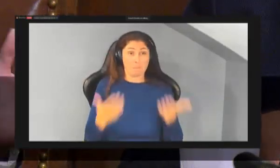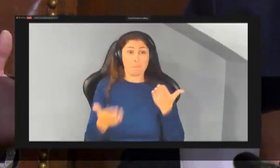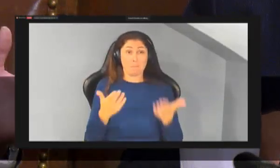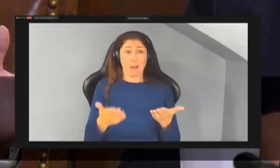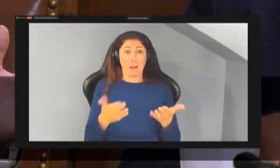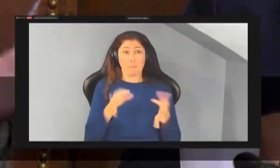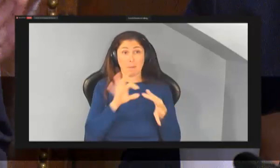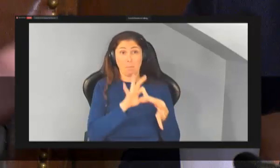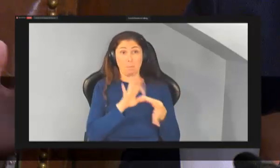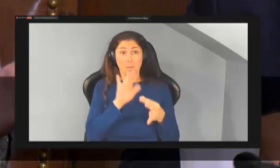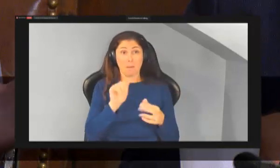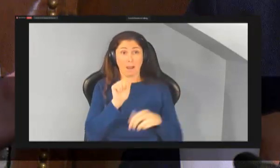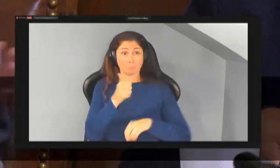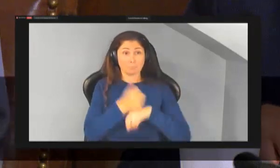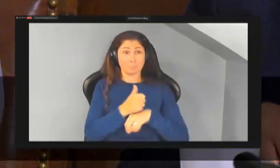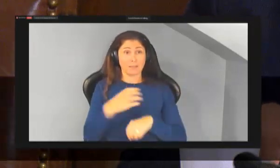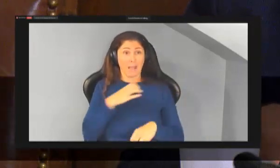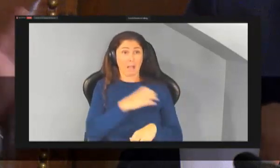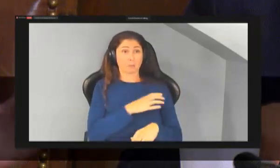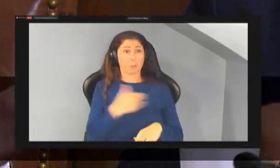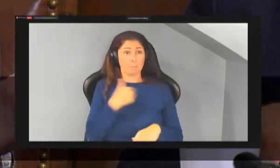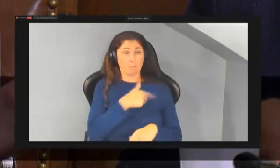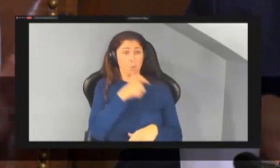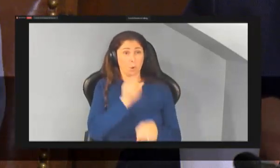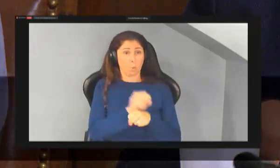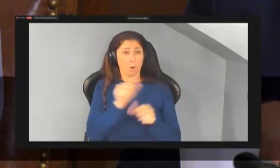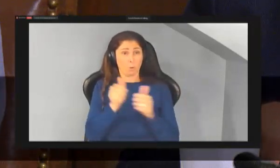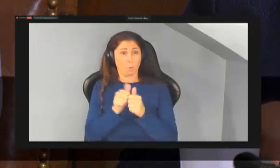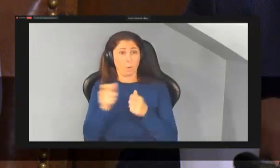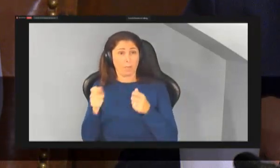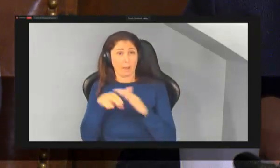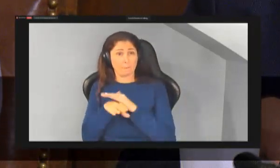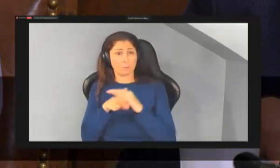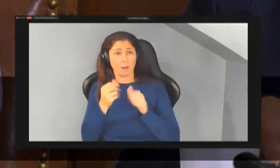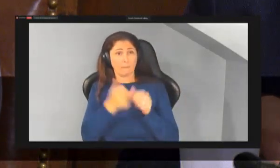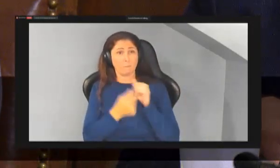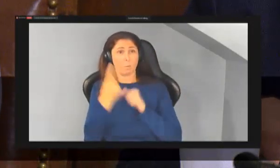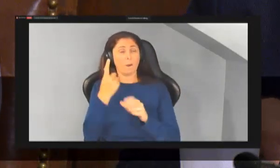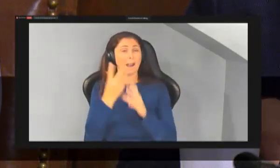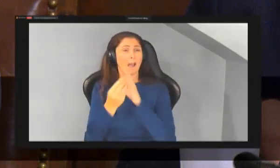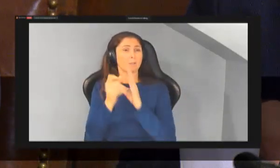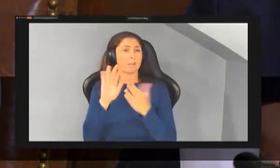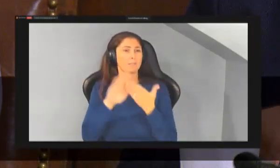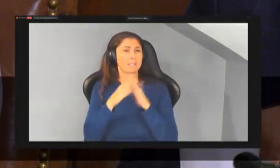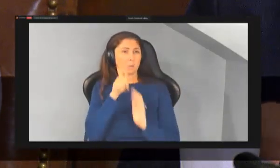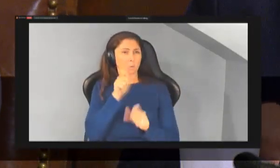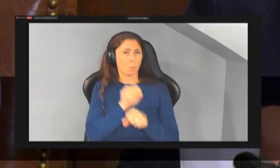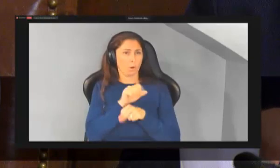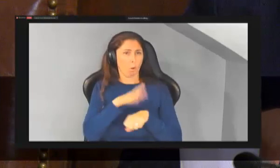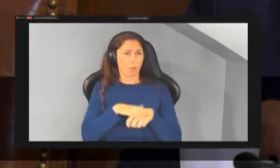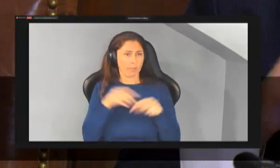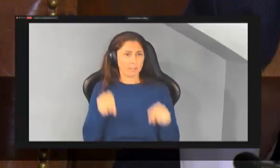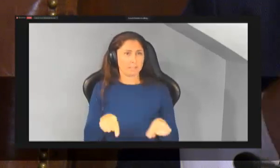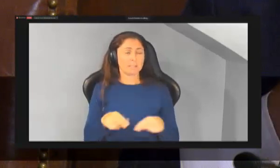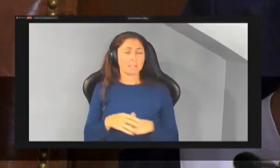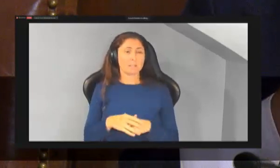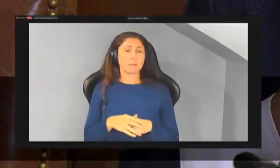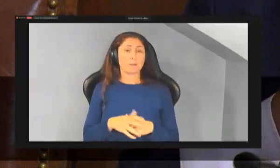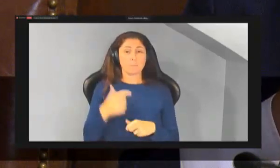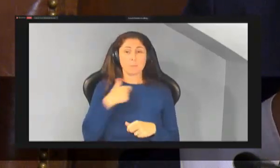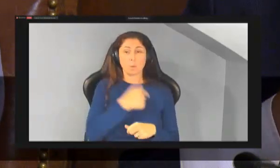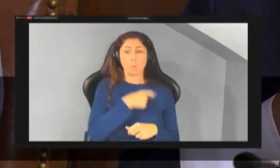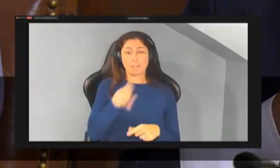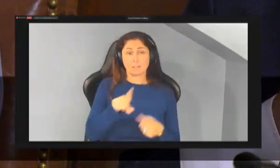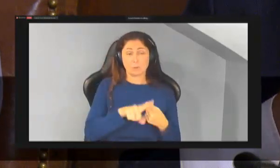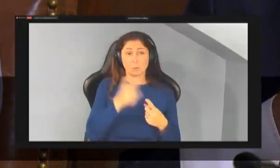designated council member who can work with the administration and everyone outside of the city who's working on this. We do need to understand